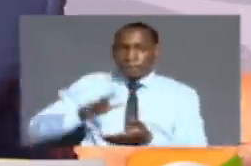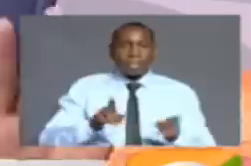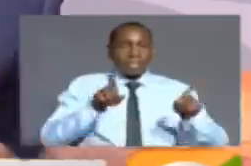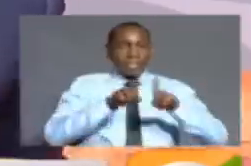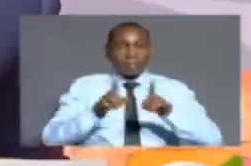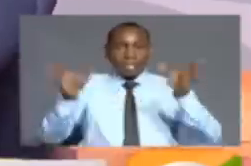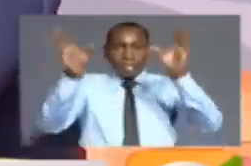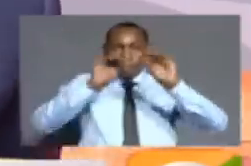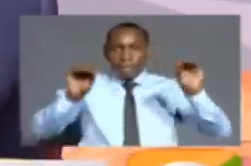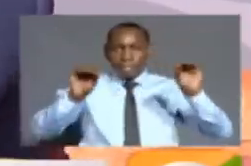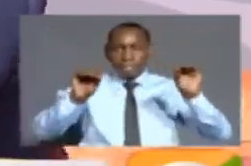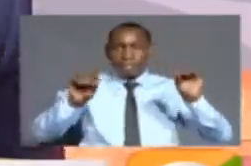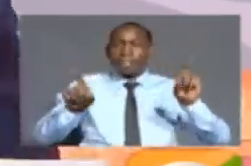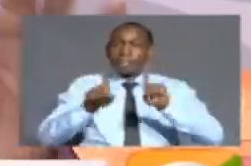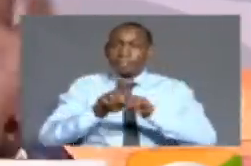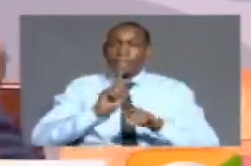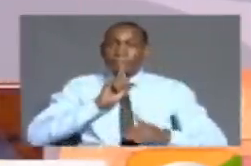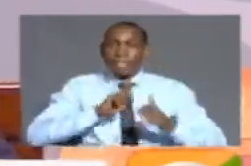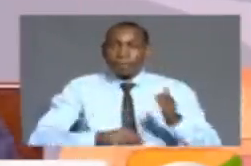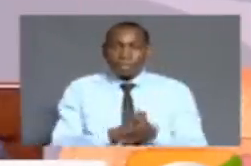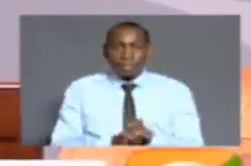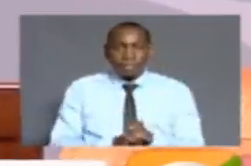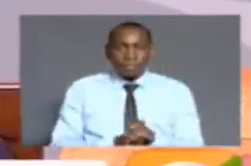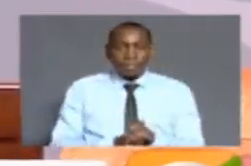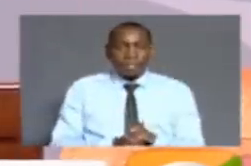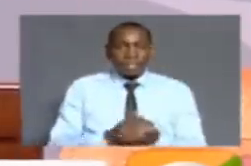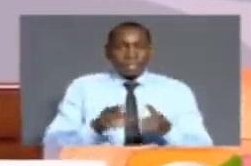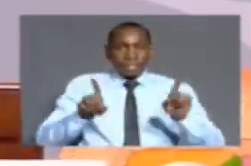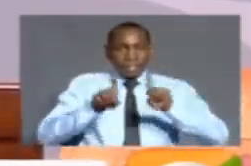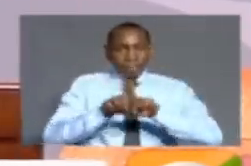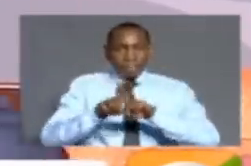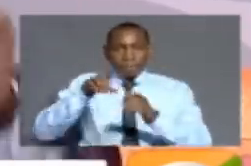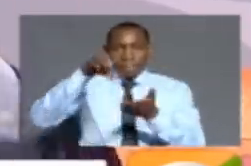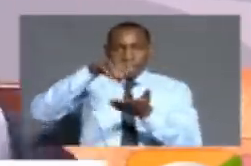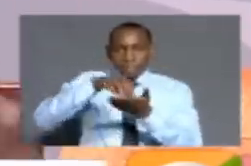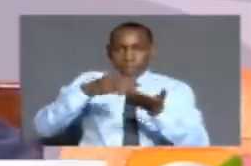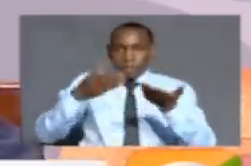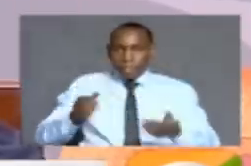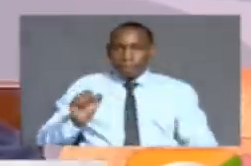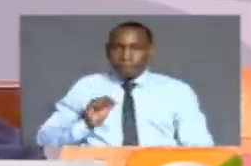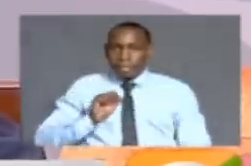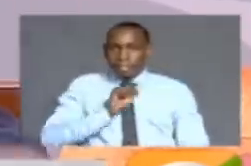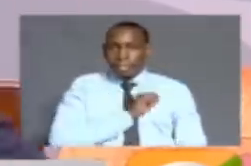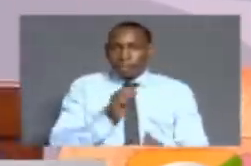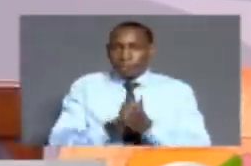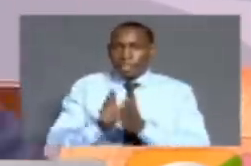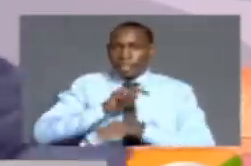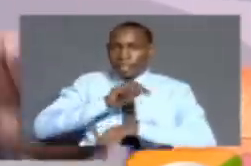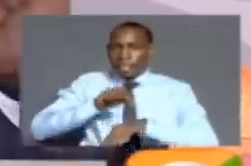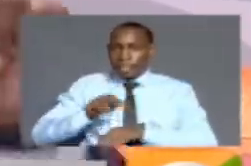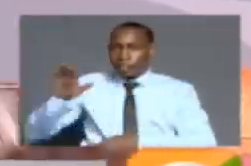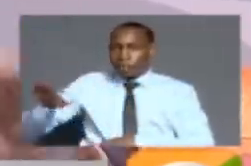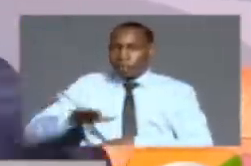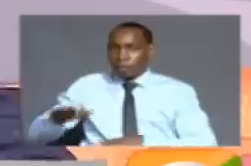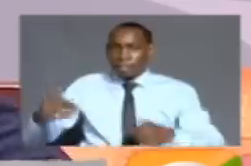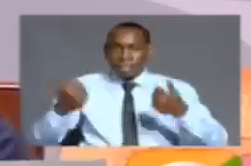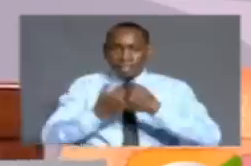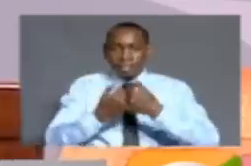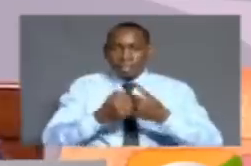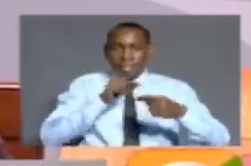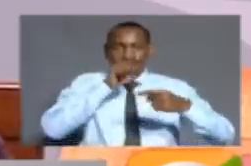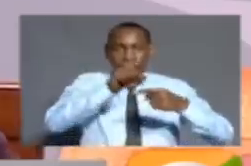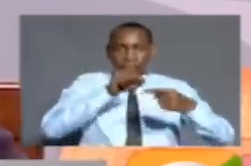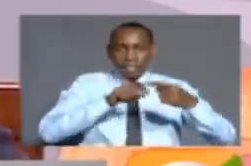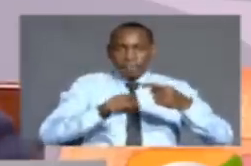we have, and I dare say this, that even the current stalemate we have in the Senate and the National Assembly, in terms of the division of revenue